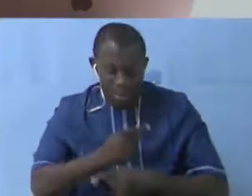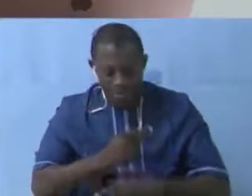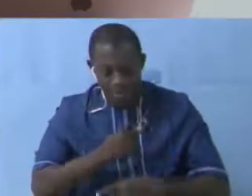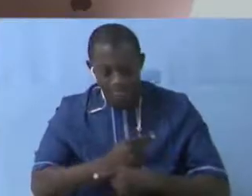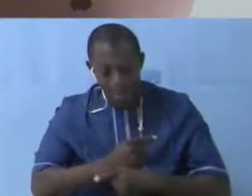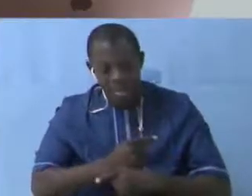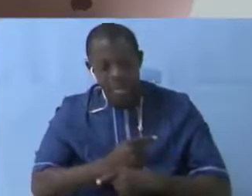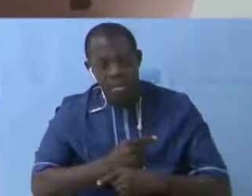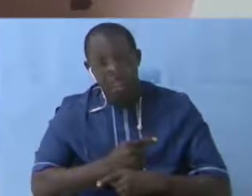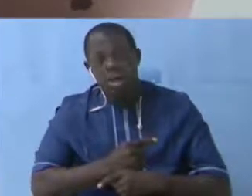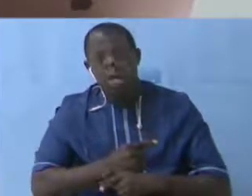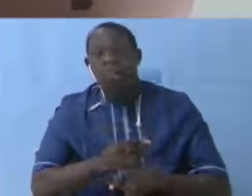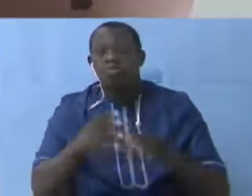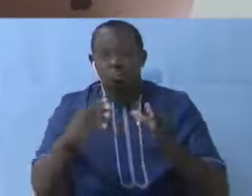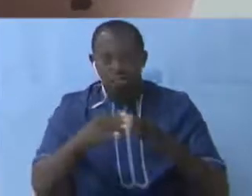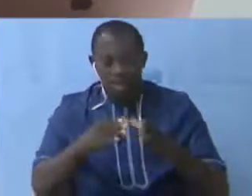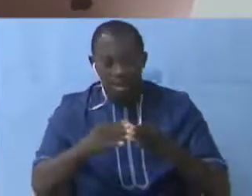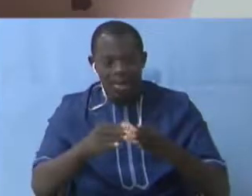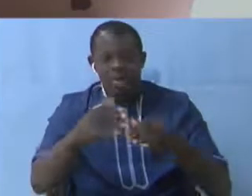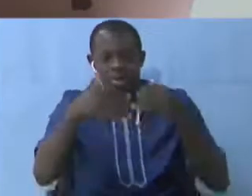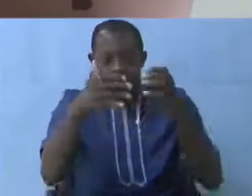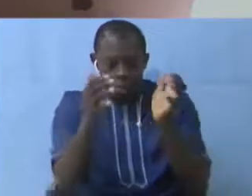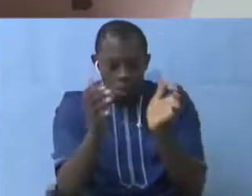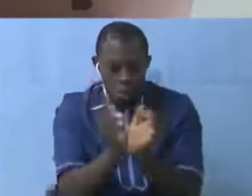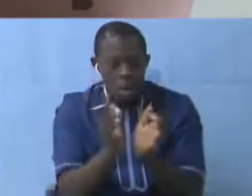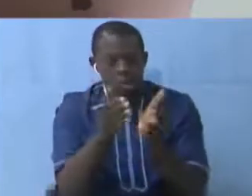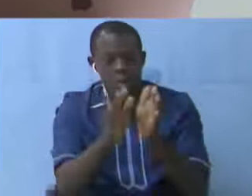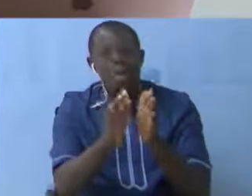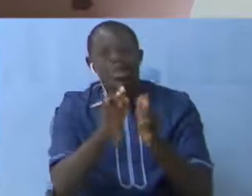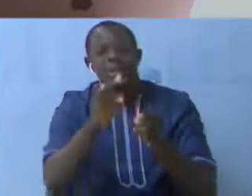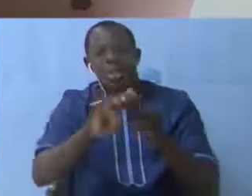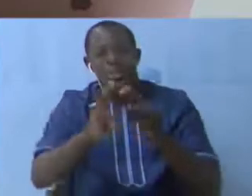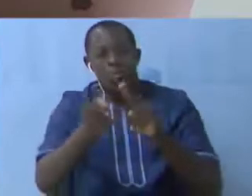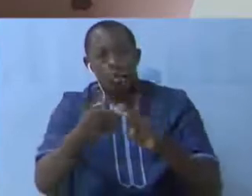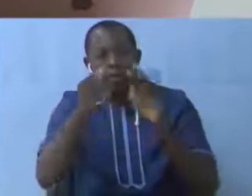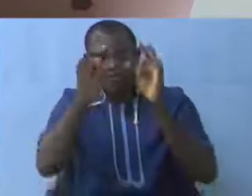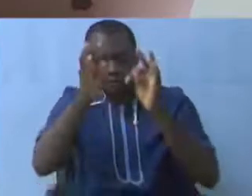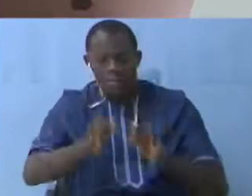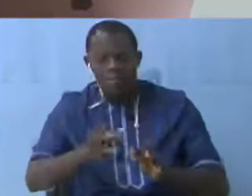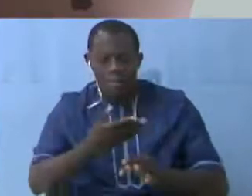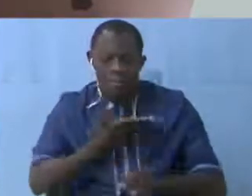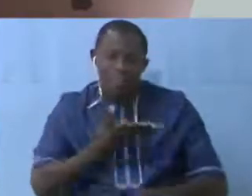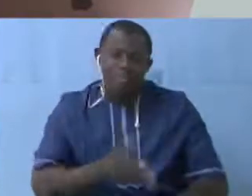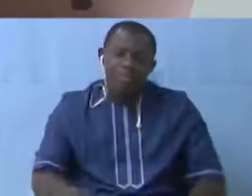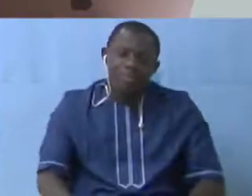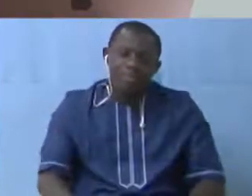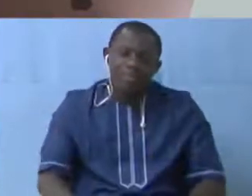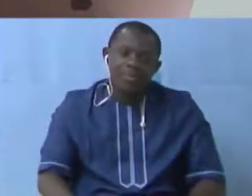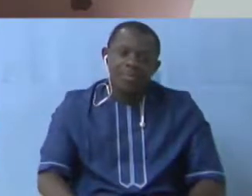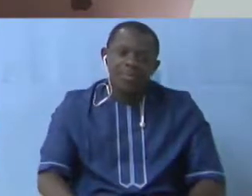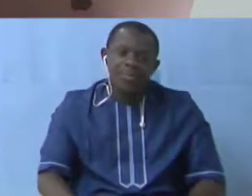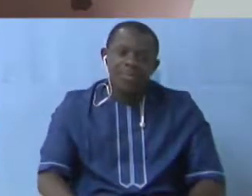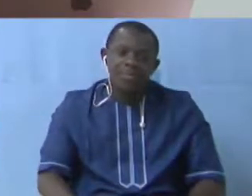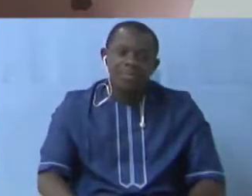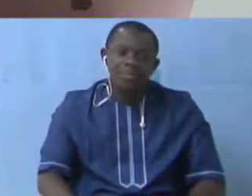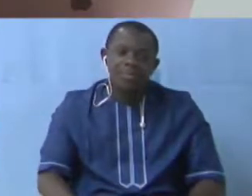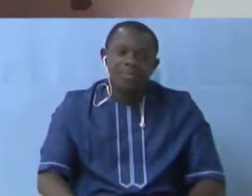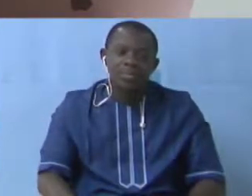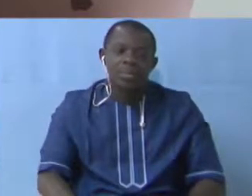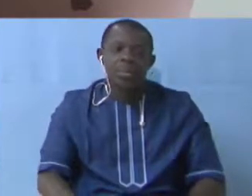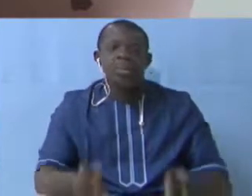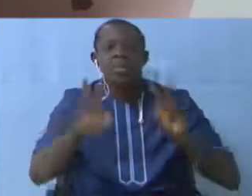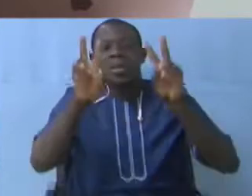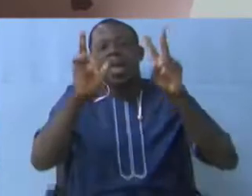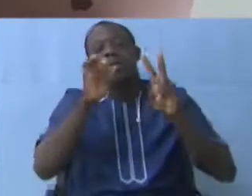nag melni waa Gambia dal dinañ booloo ci benn taxawaay. Jammeh says there's no other way, but he has to